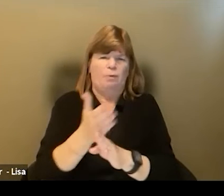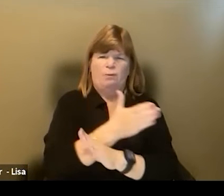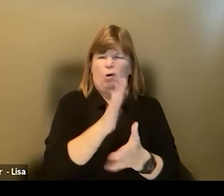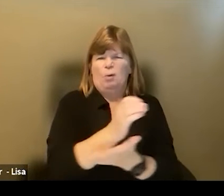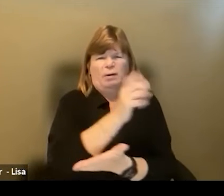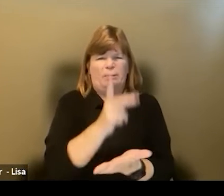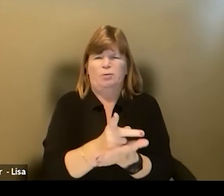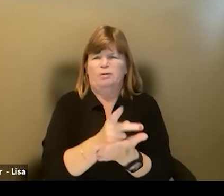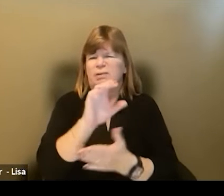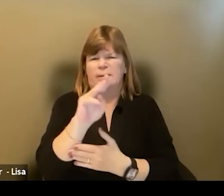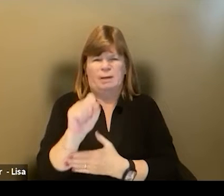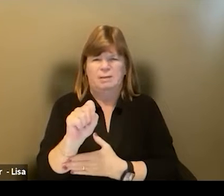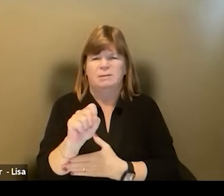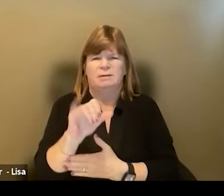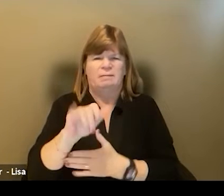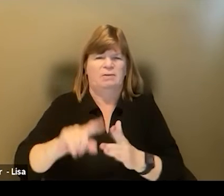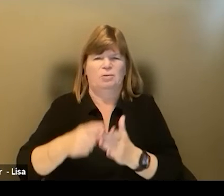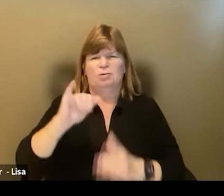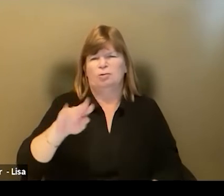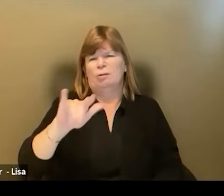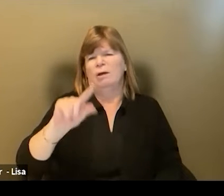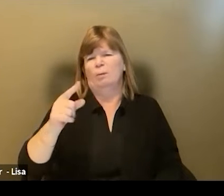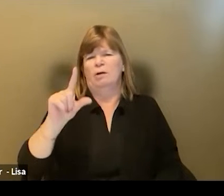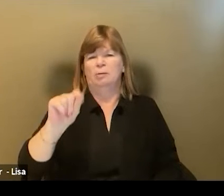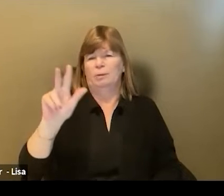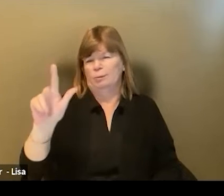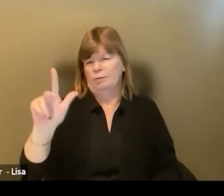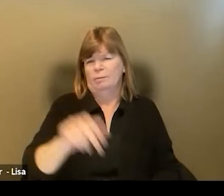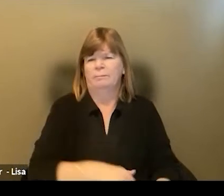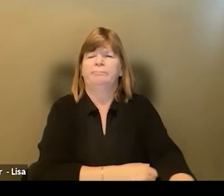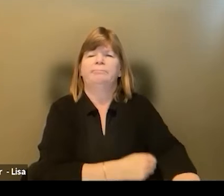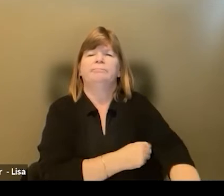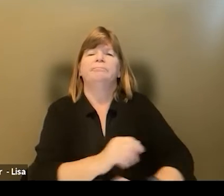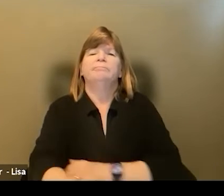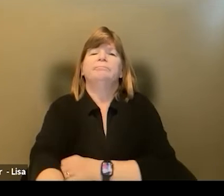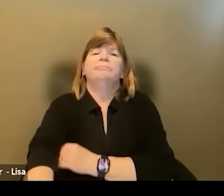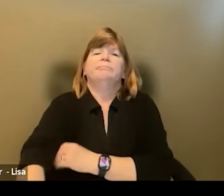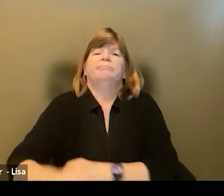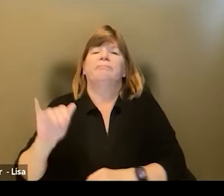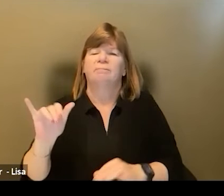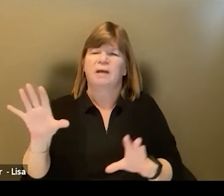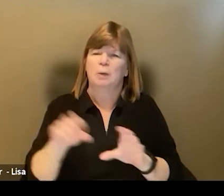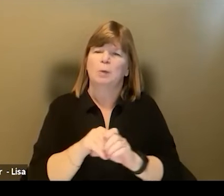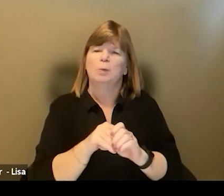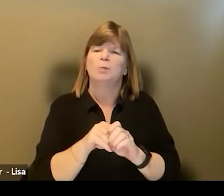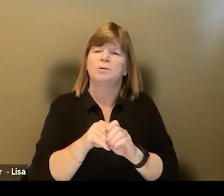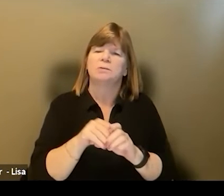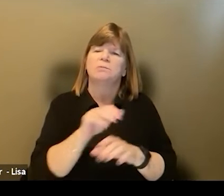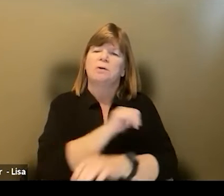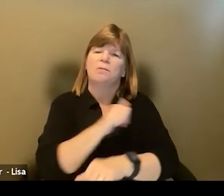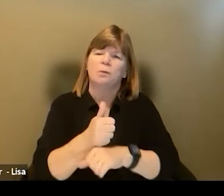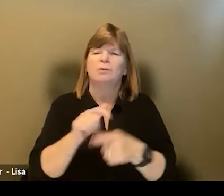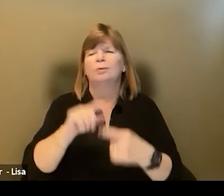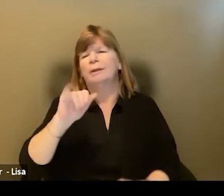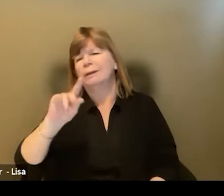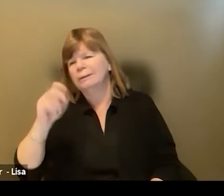approved by CMS and made effective July 1 of 2023. This includes permissive authority to index